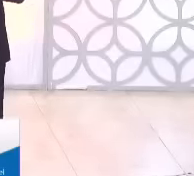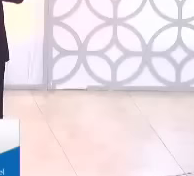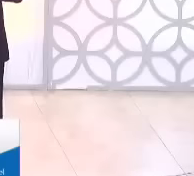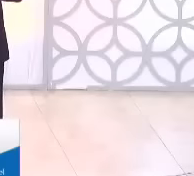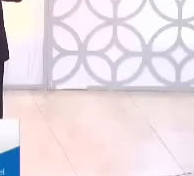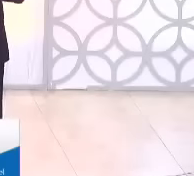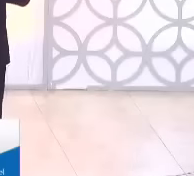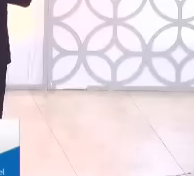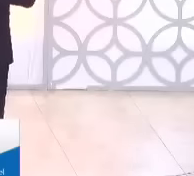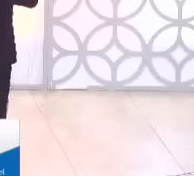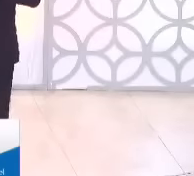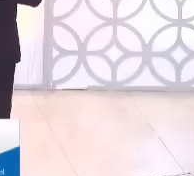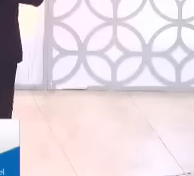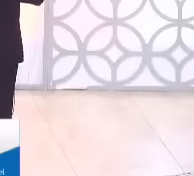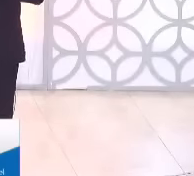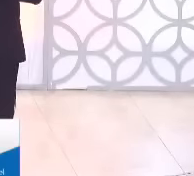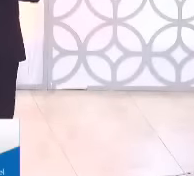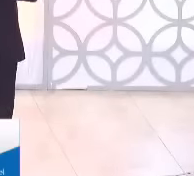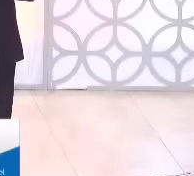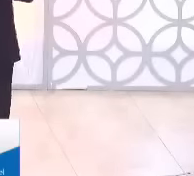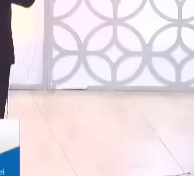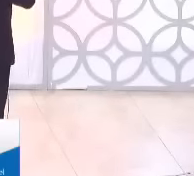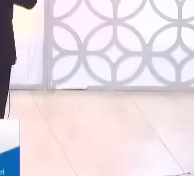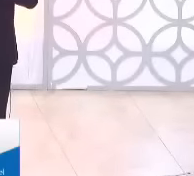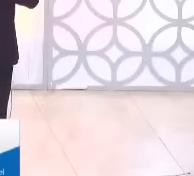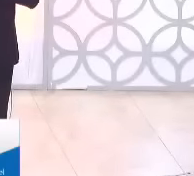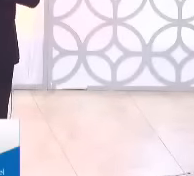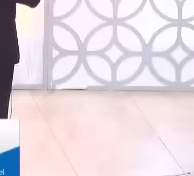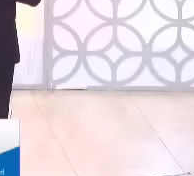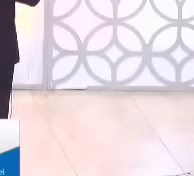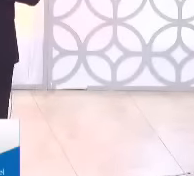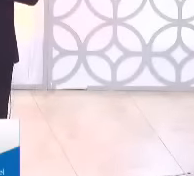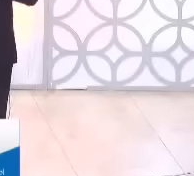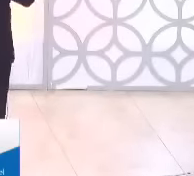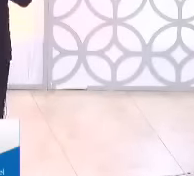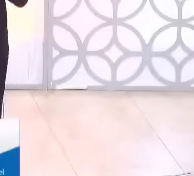Whatever your name is, especially if you're online,